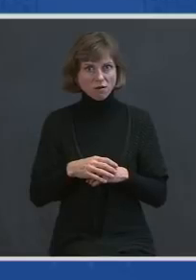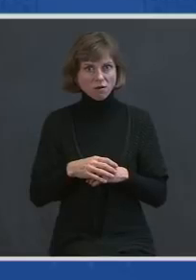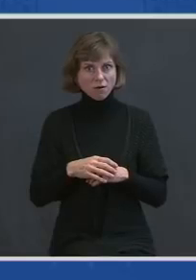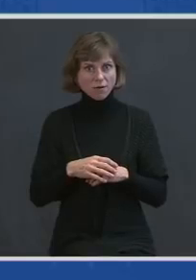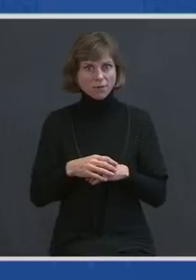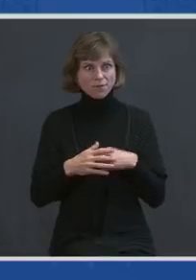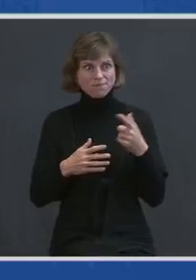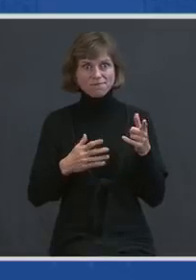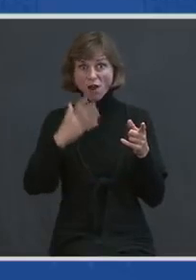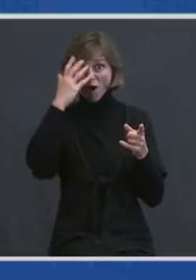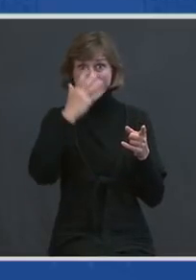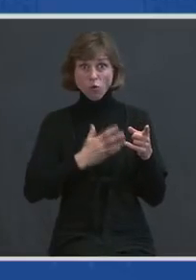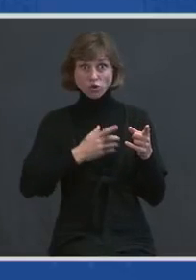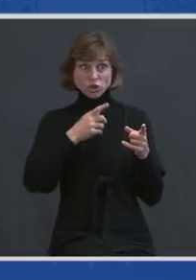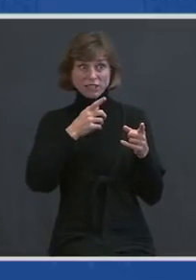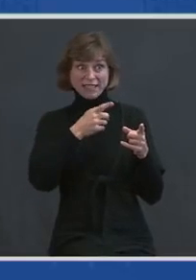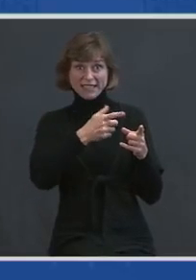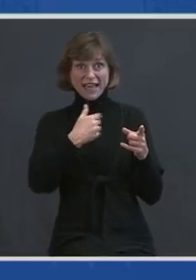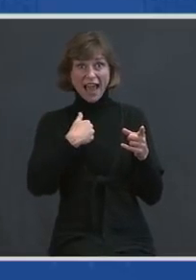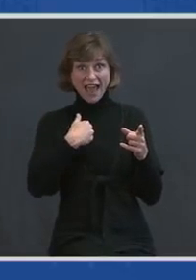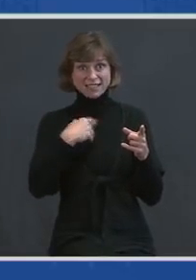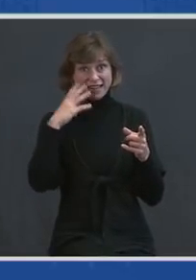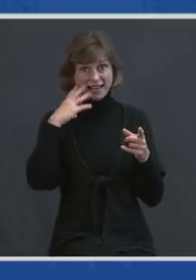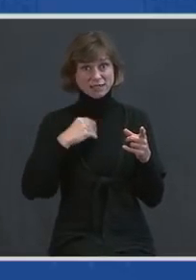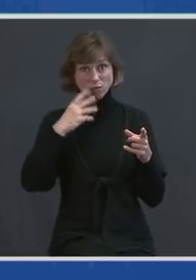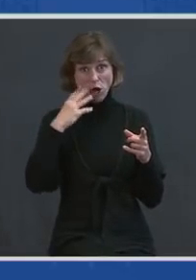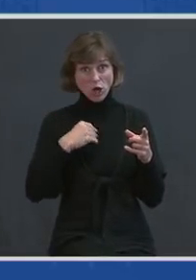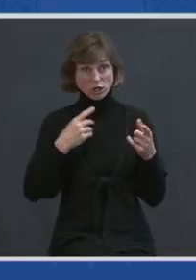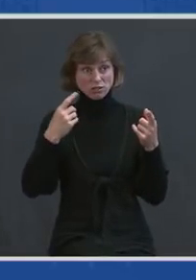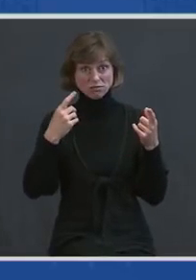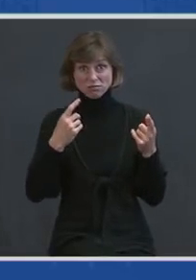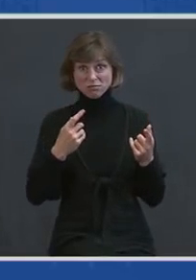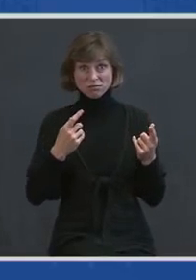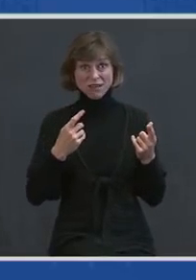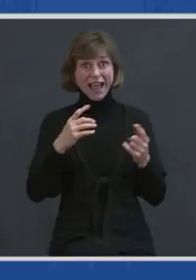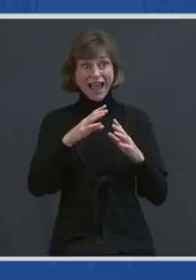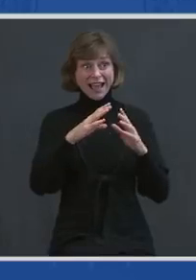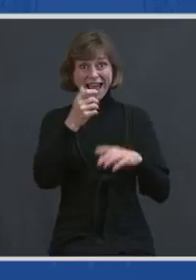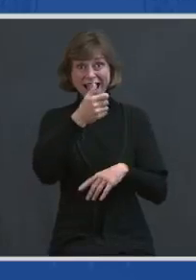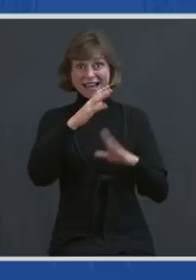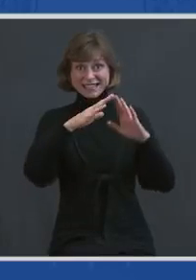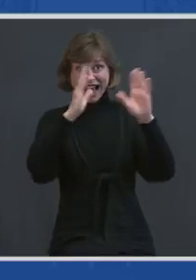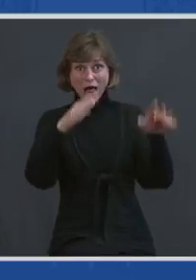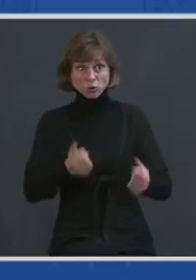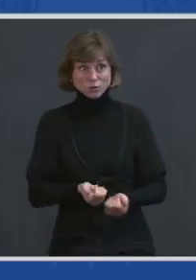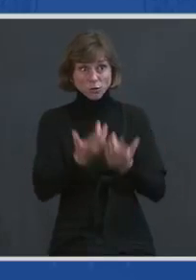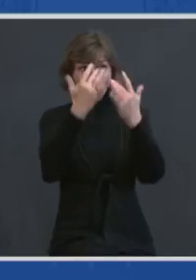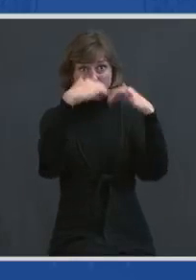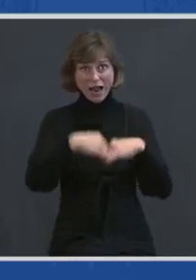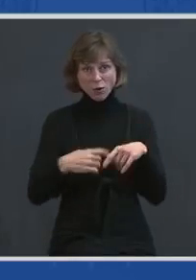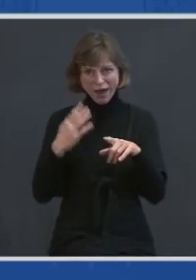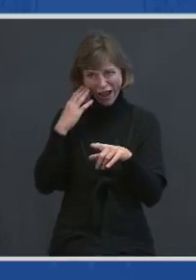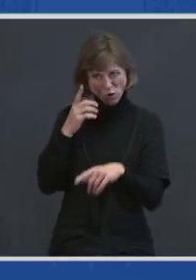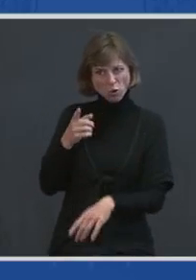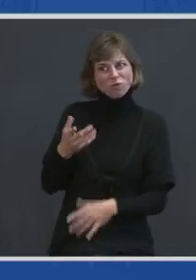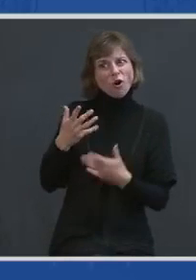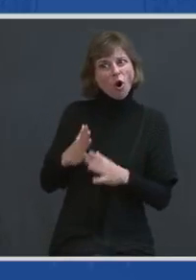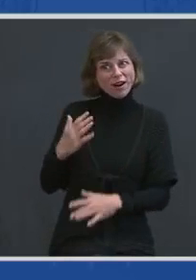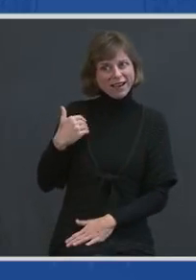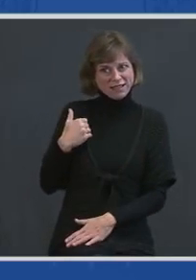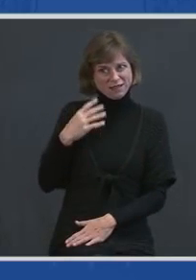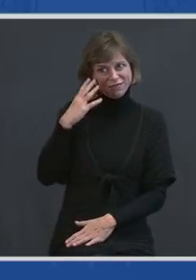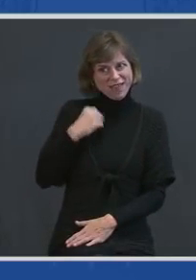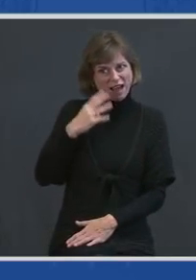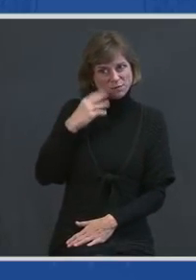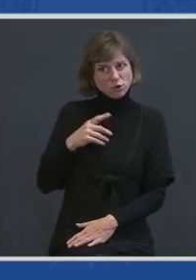the unfortunate experience of having a house that burned down. And I know that you know that experience very well. And he's just a